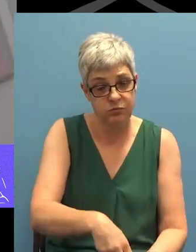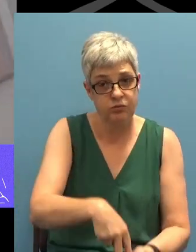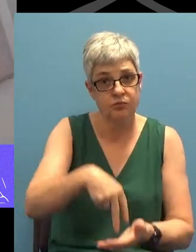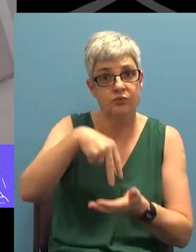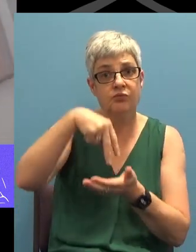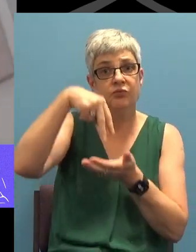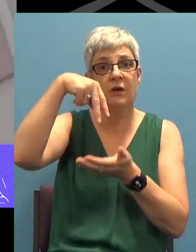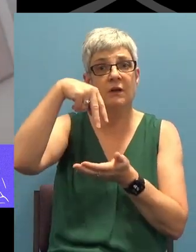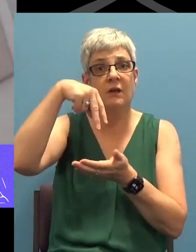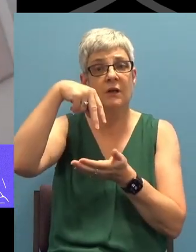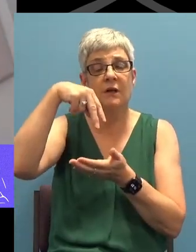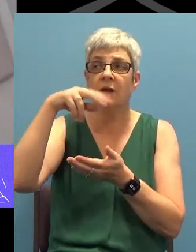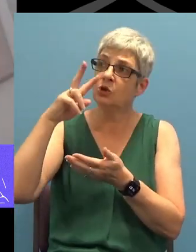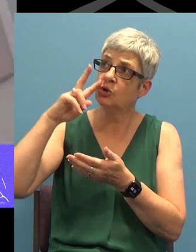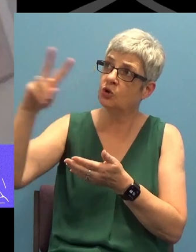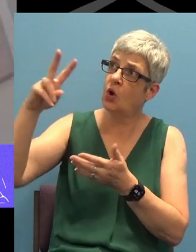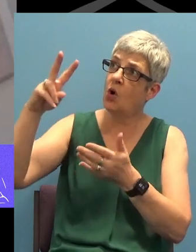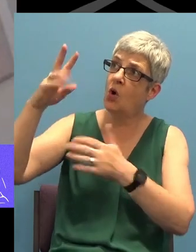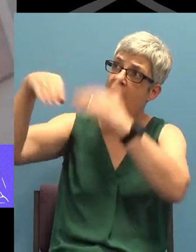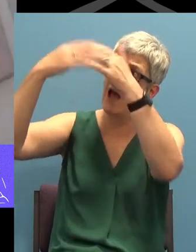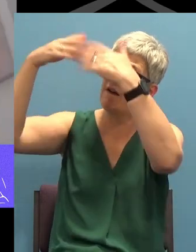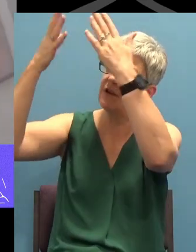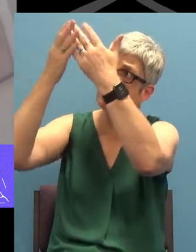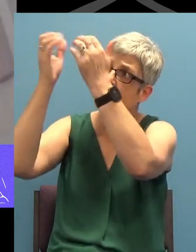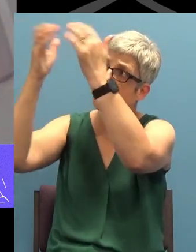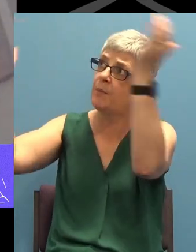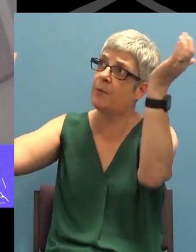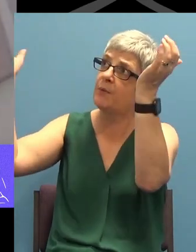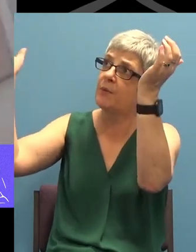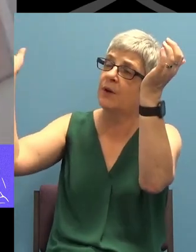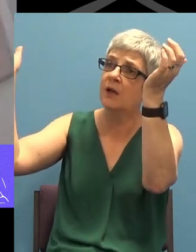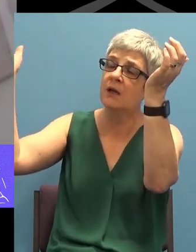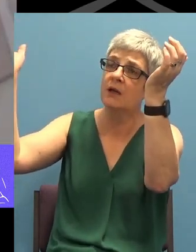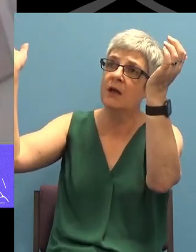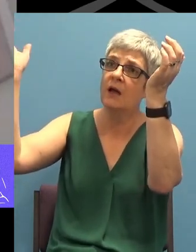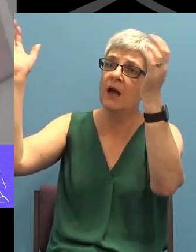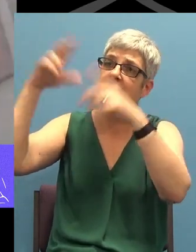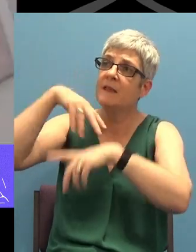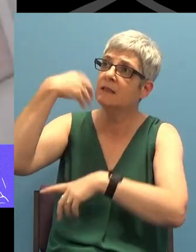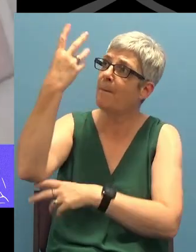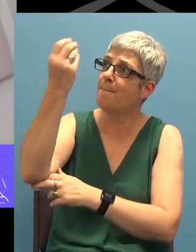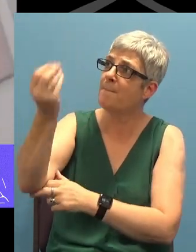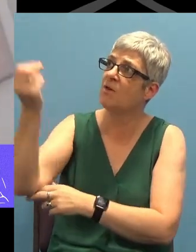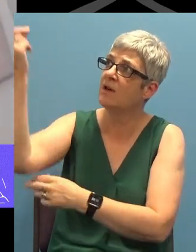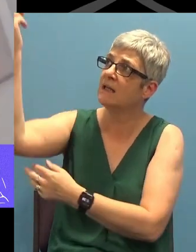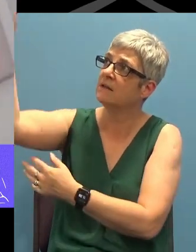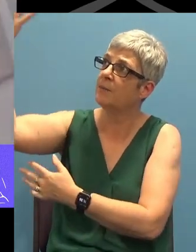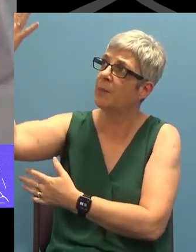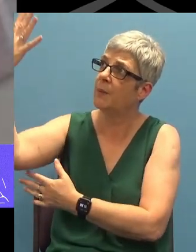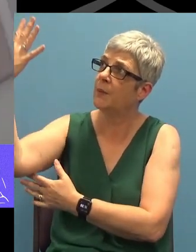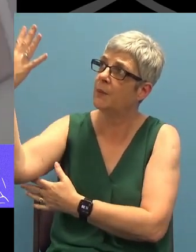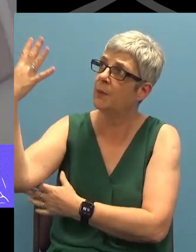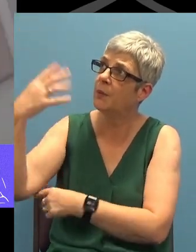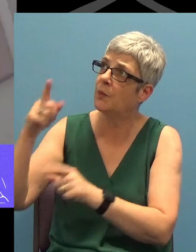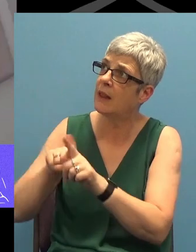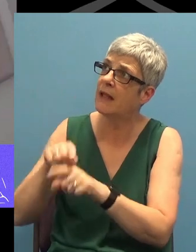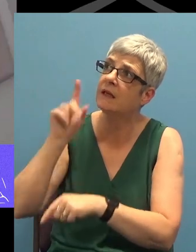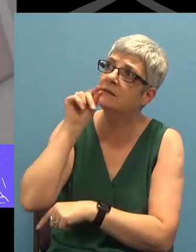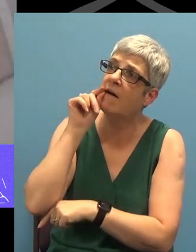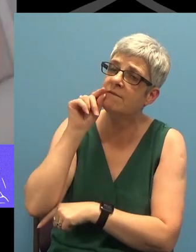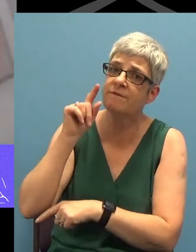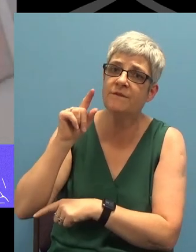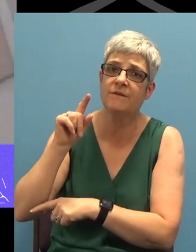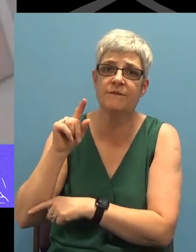the water, he saw heaven being torn apart and the Spirit descending on him like a